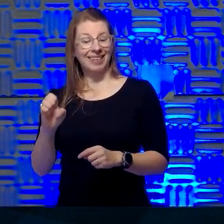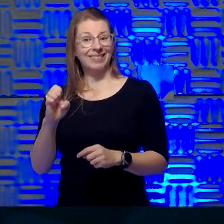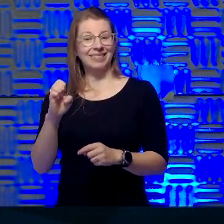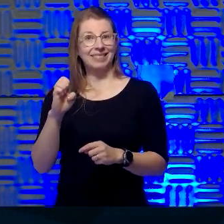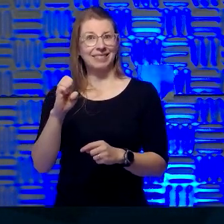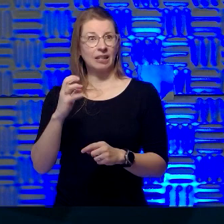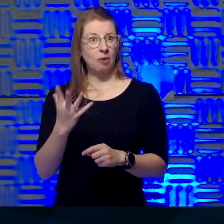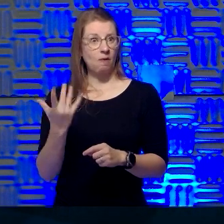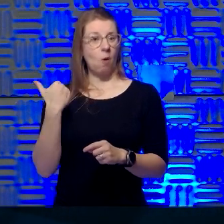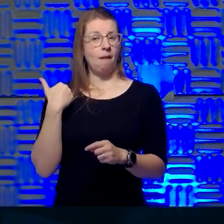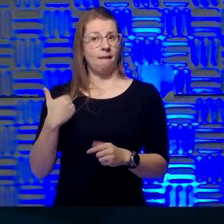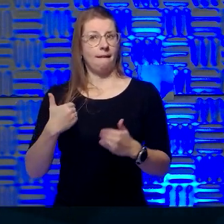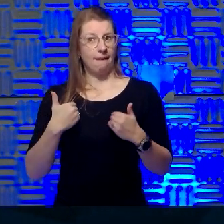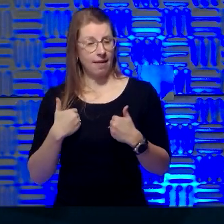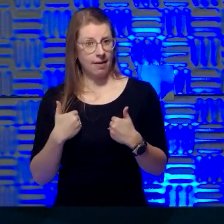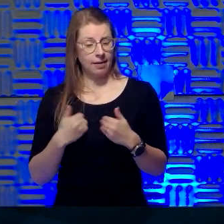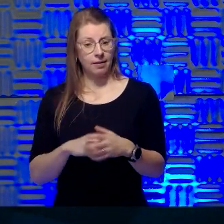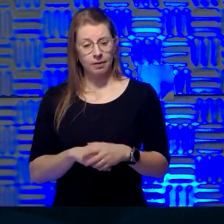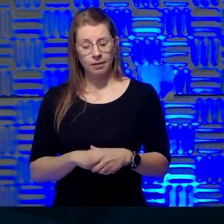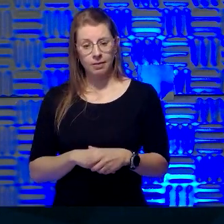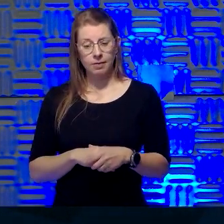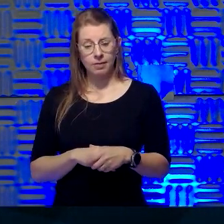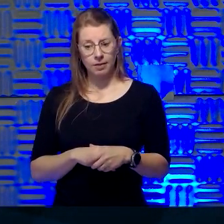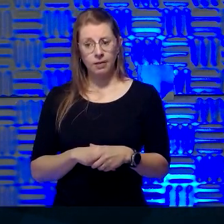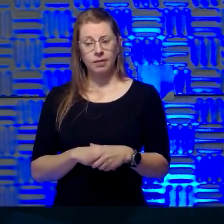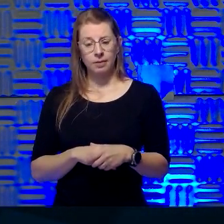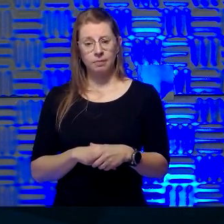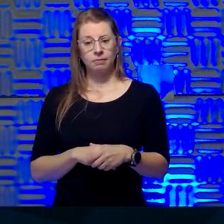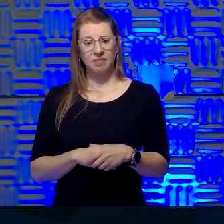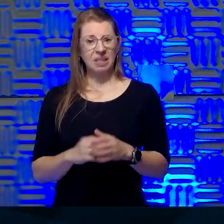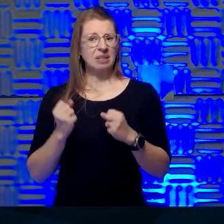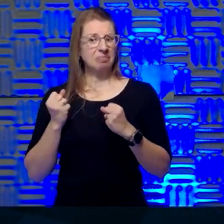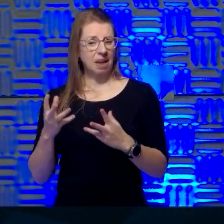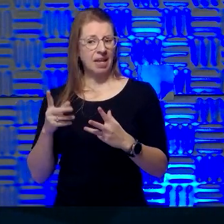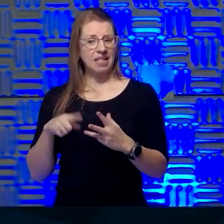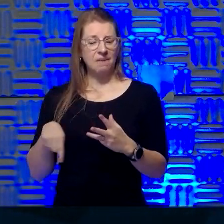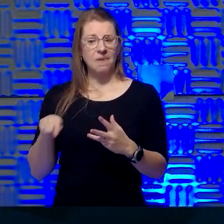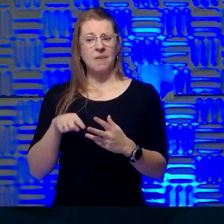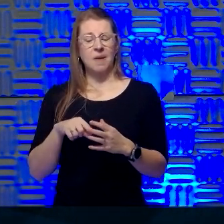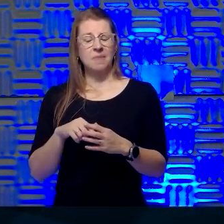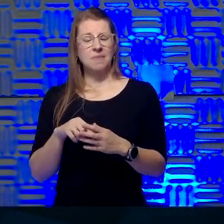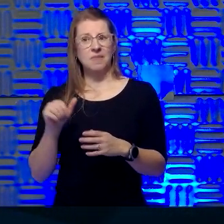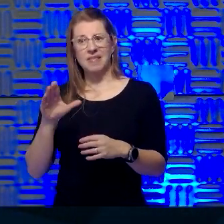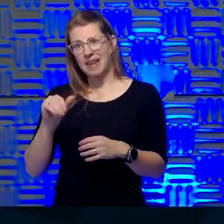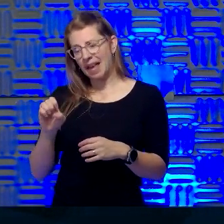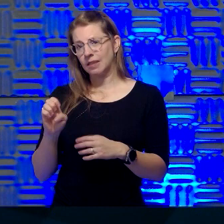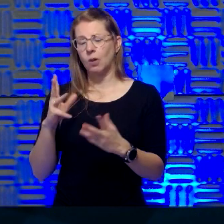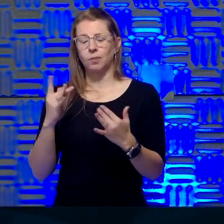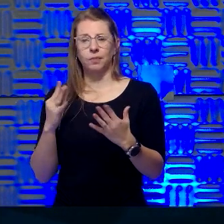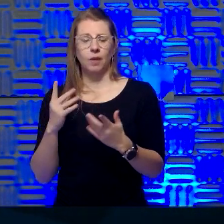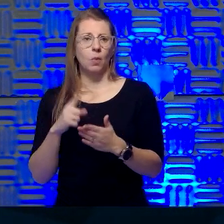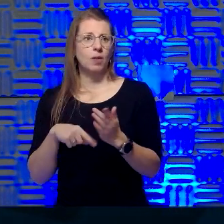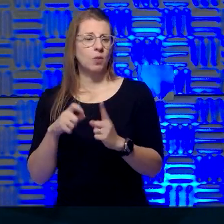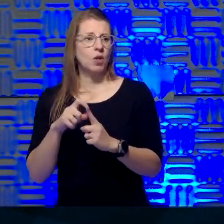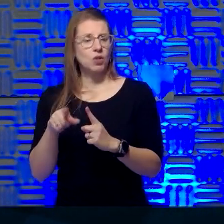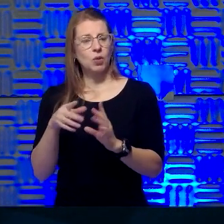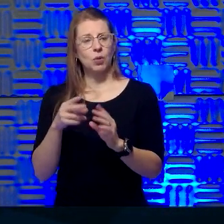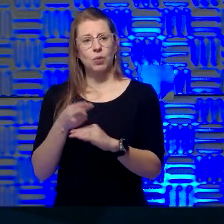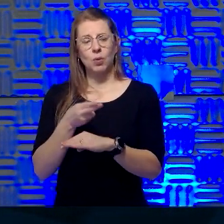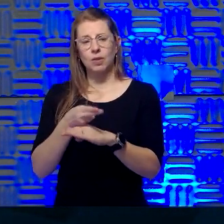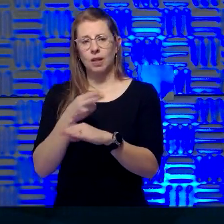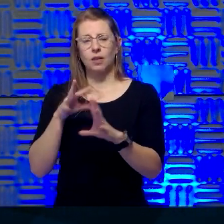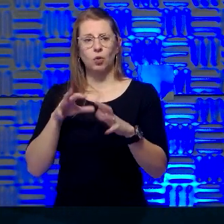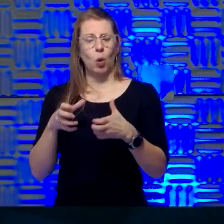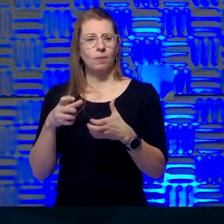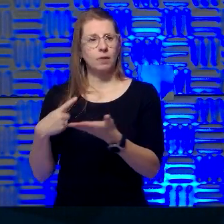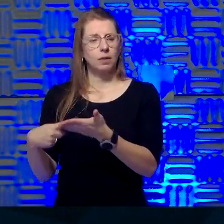had, at least a great portion of them were all. What's the word you guys are using in those groups?